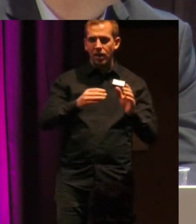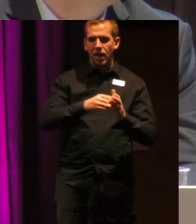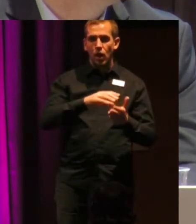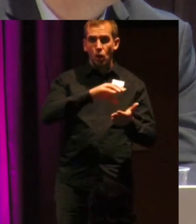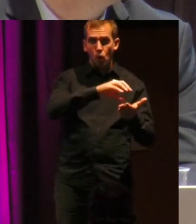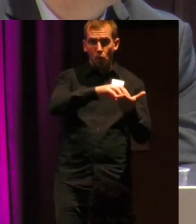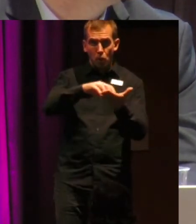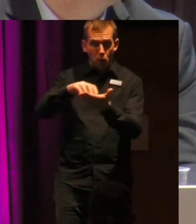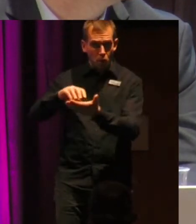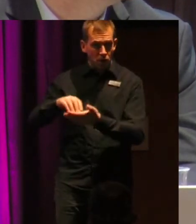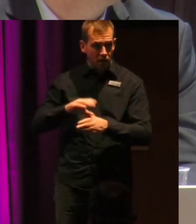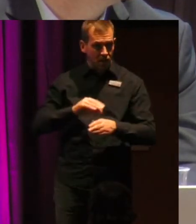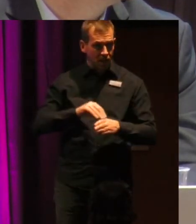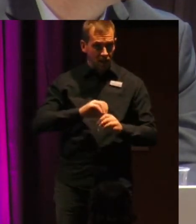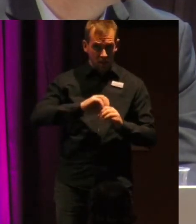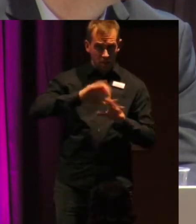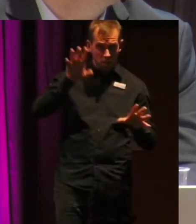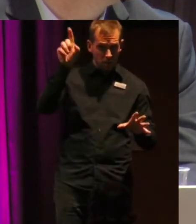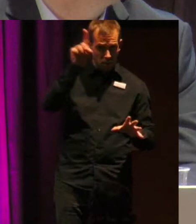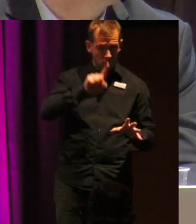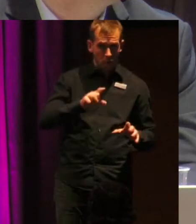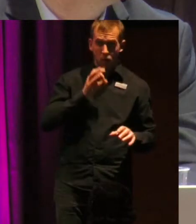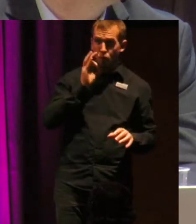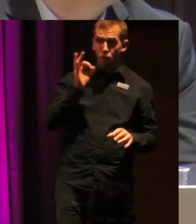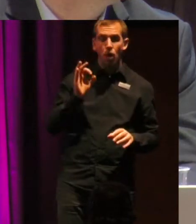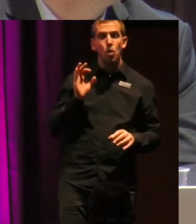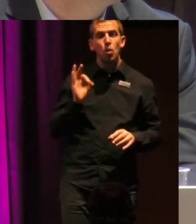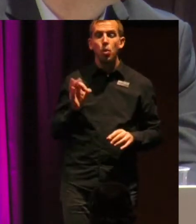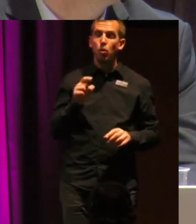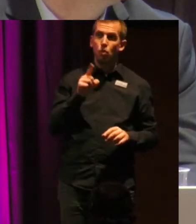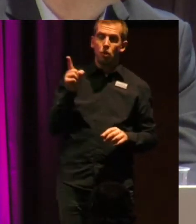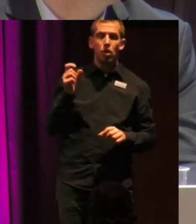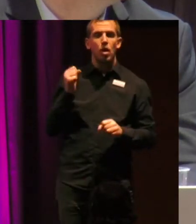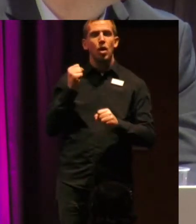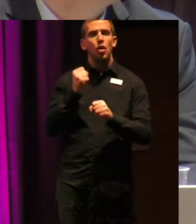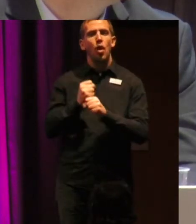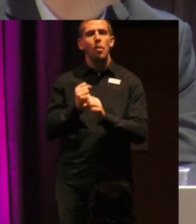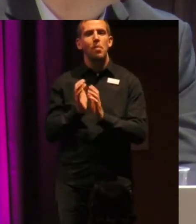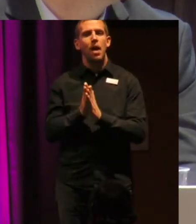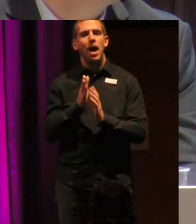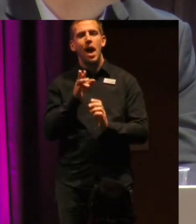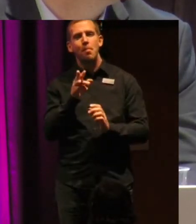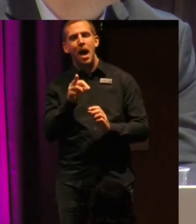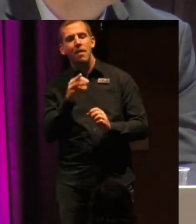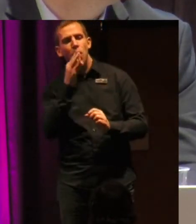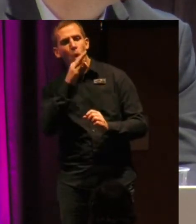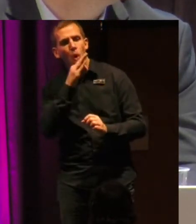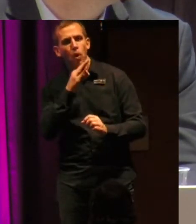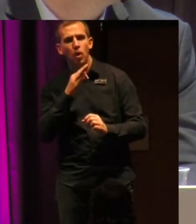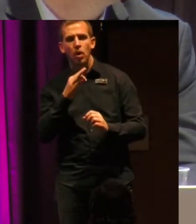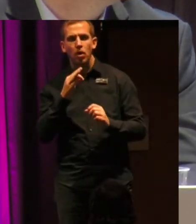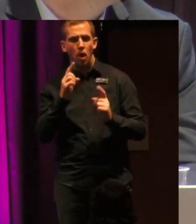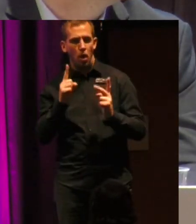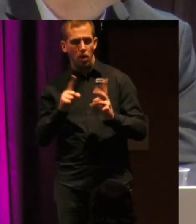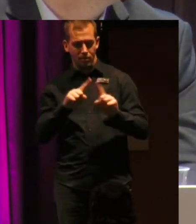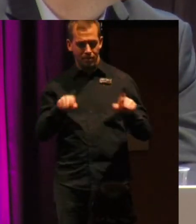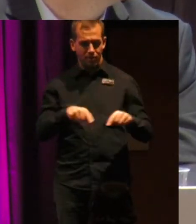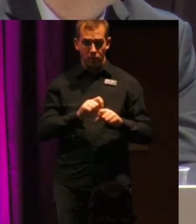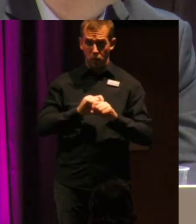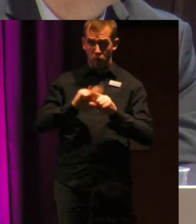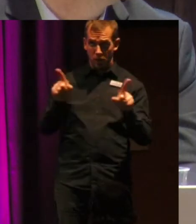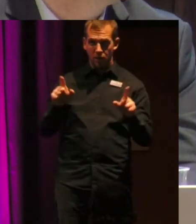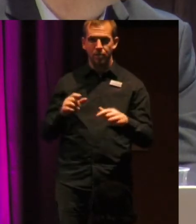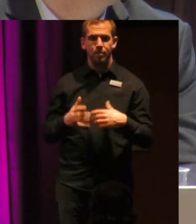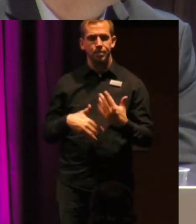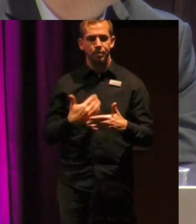municipalities and asked how do they deal with human rights and what is human rights. And